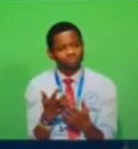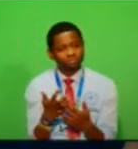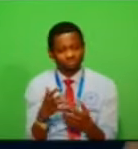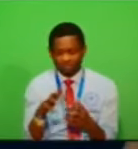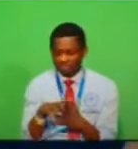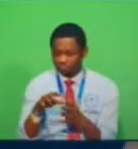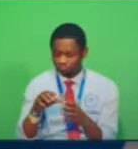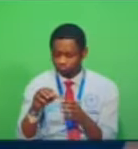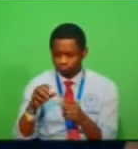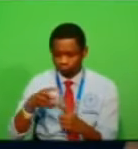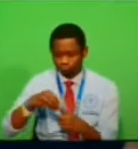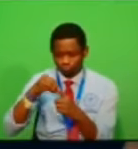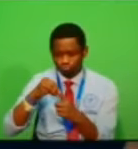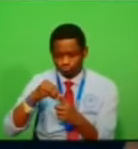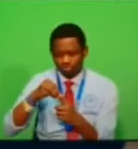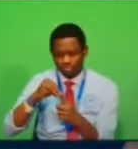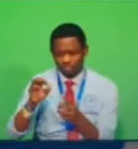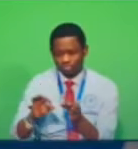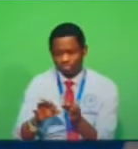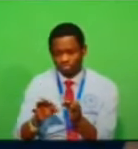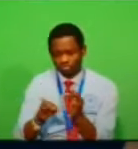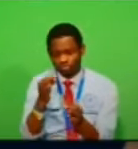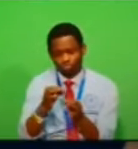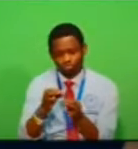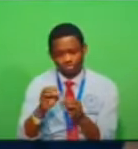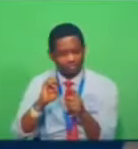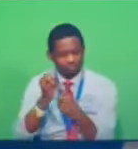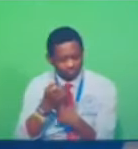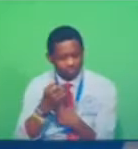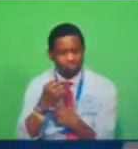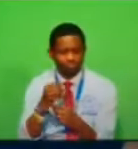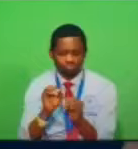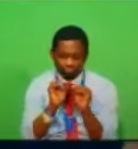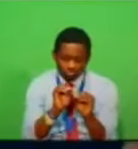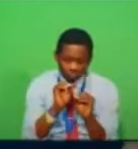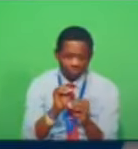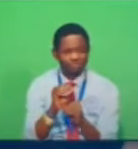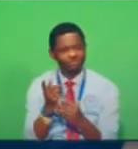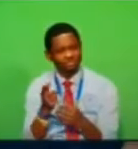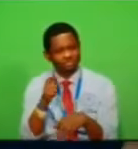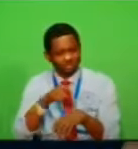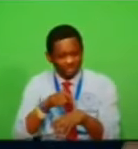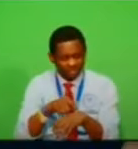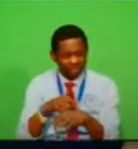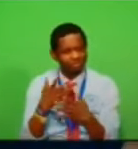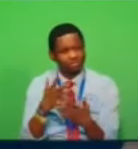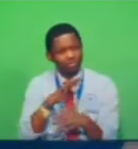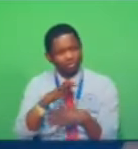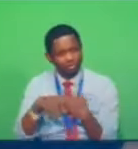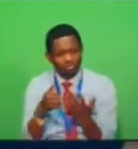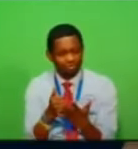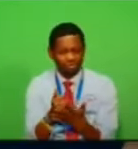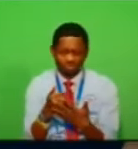spiritual environment, that mentorship, that investment of time and love, just I knew my